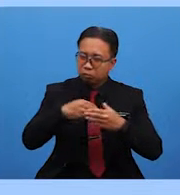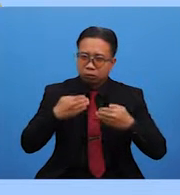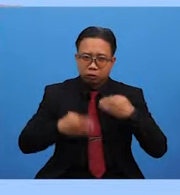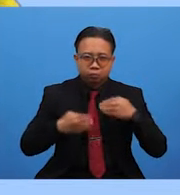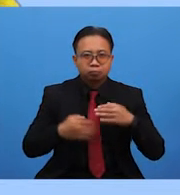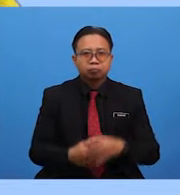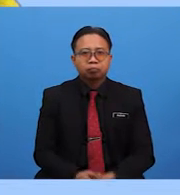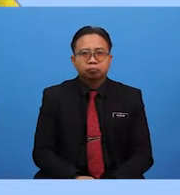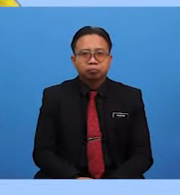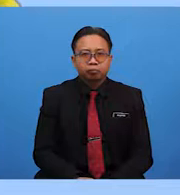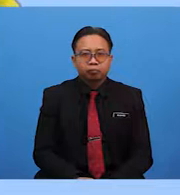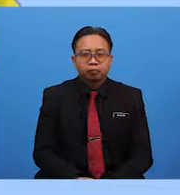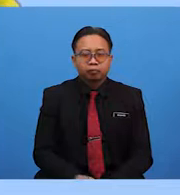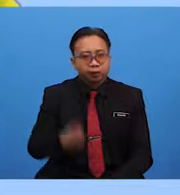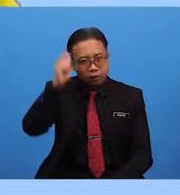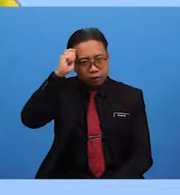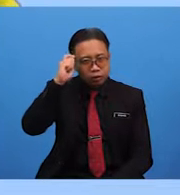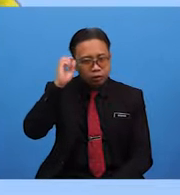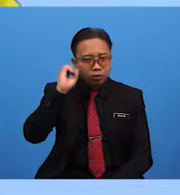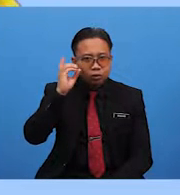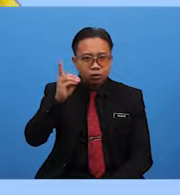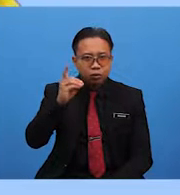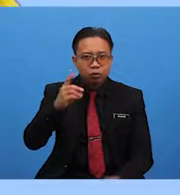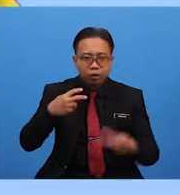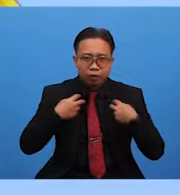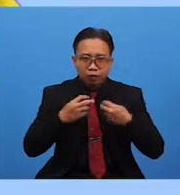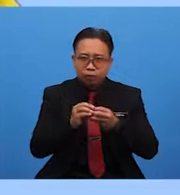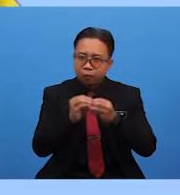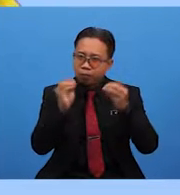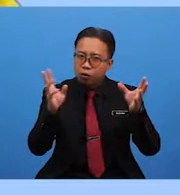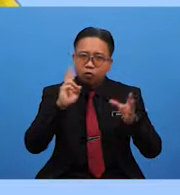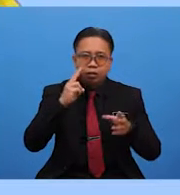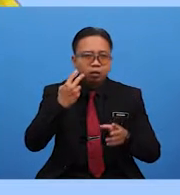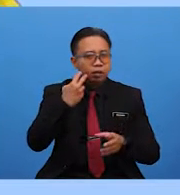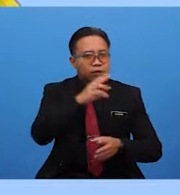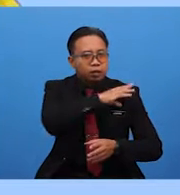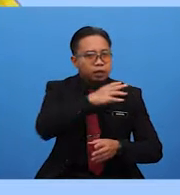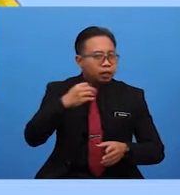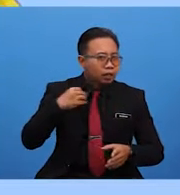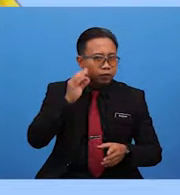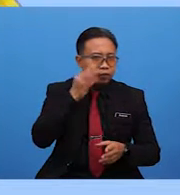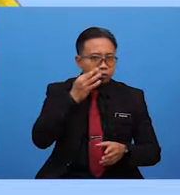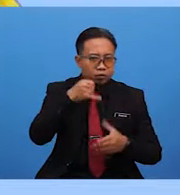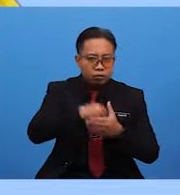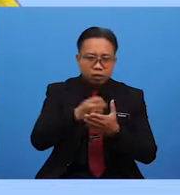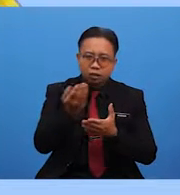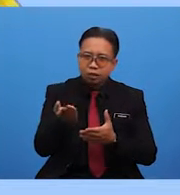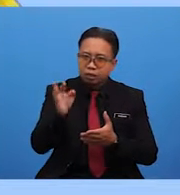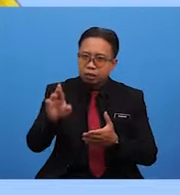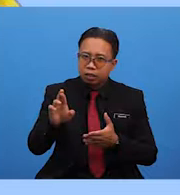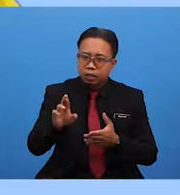Picture 2. Teenagers should have more vegetables and fruits in their diet to promote